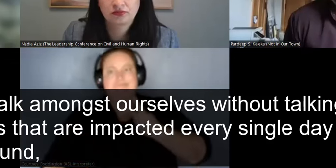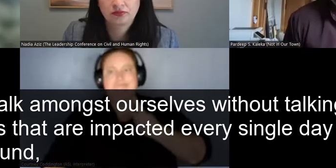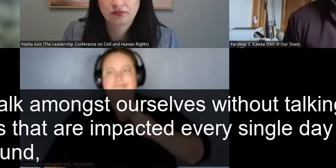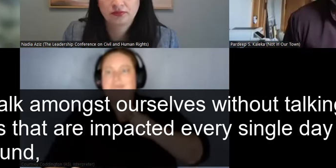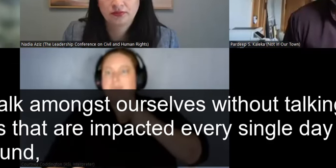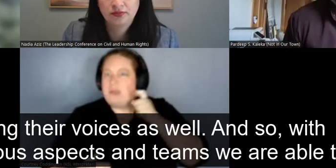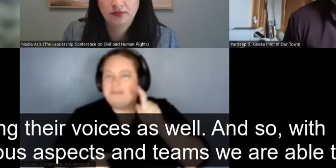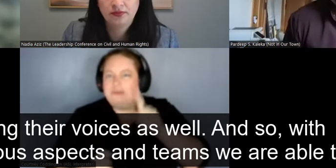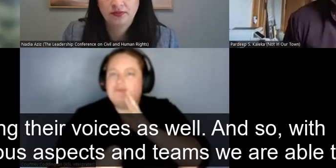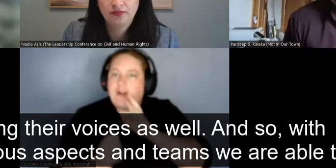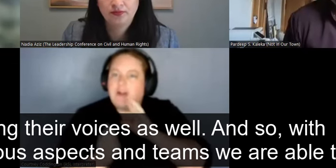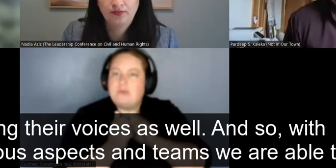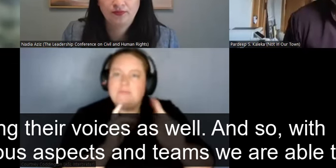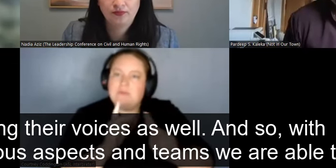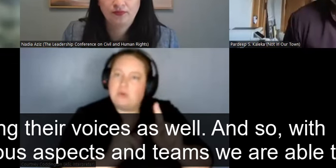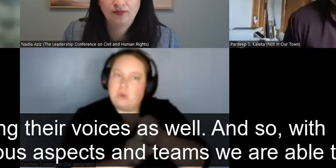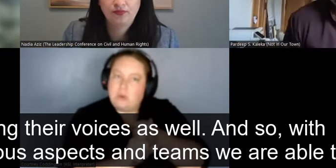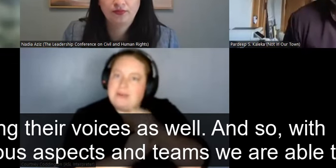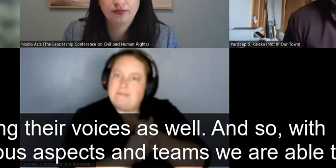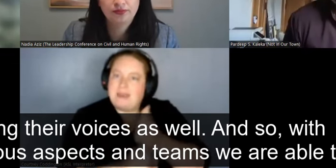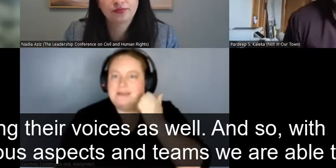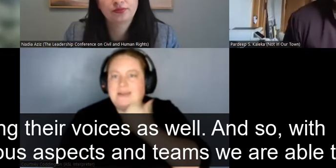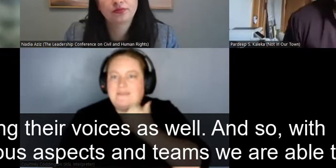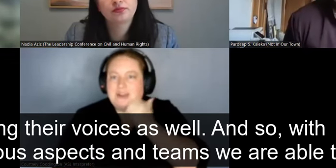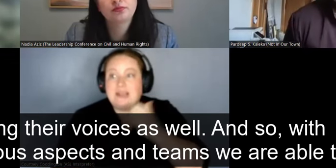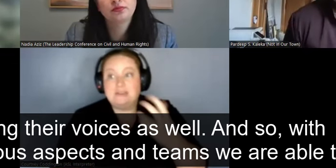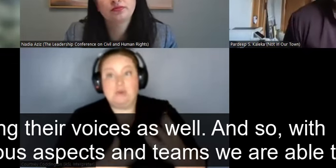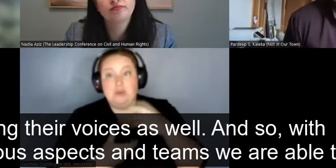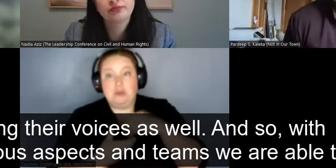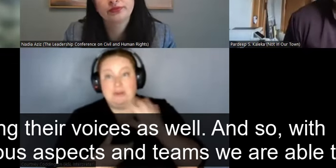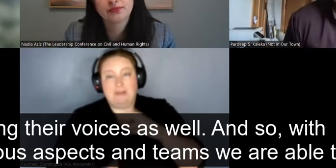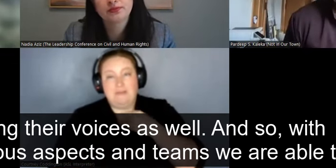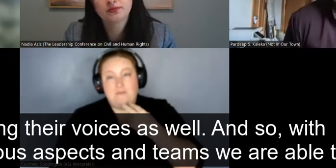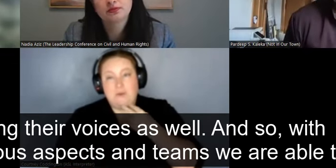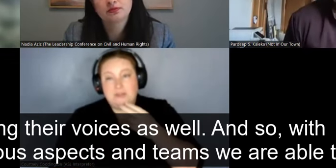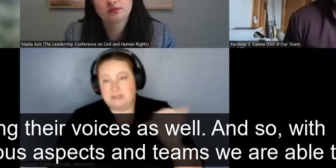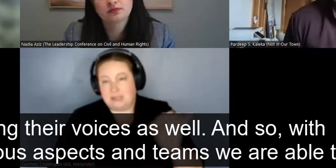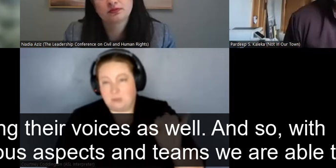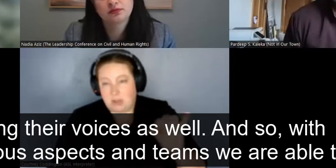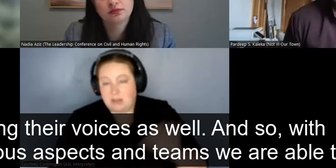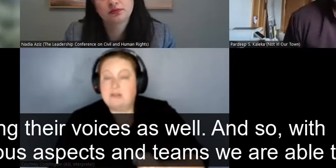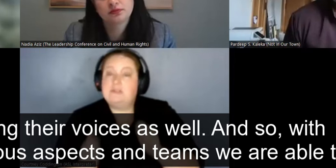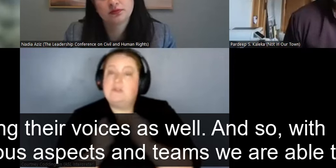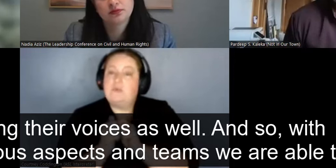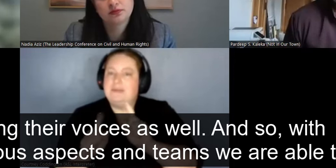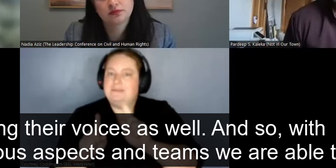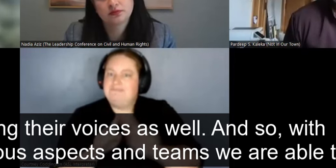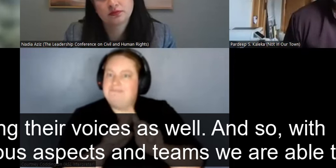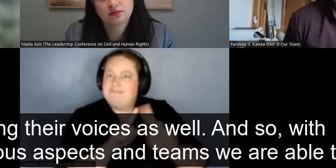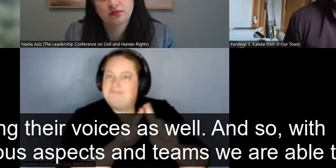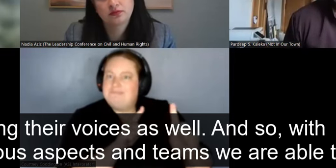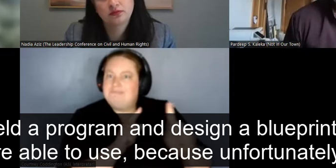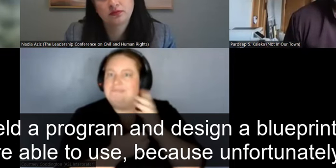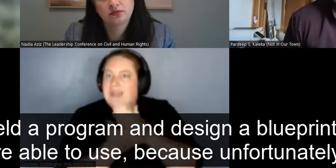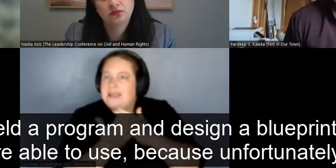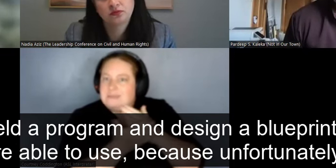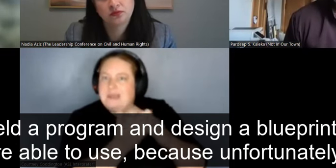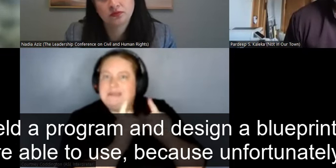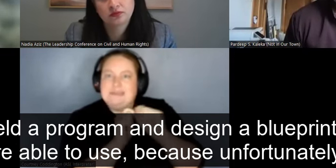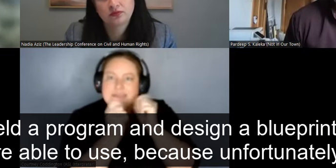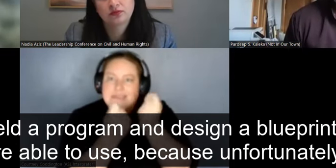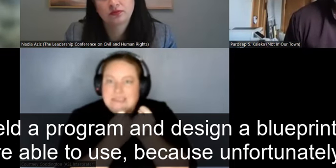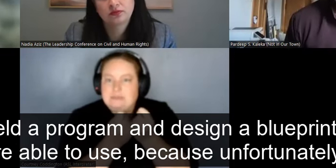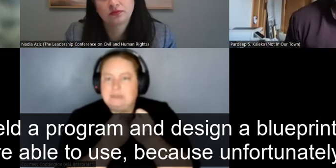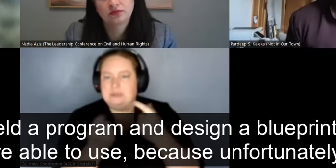single day on the ground. So including their voices as well. And so with these various aspects and teams, we're able to kind